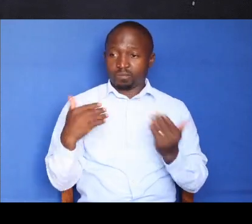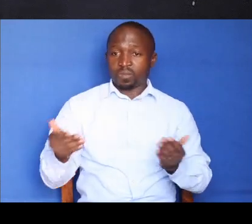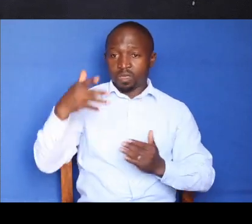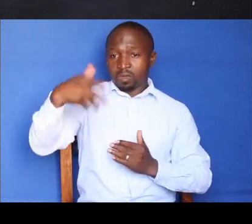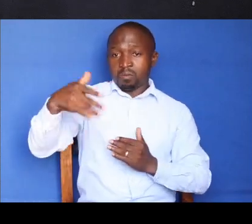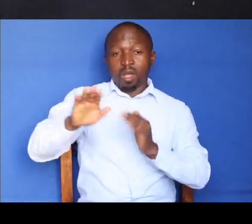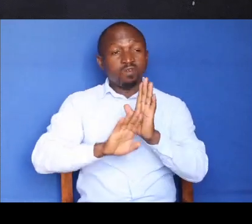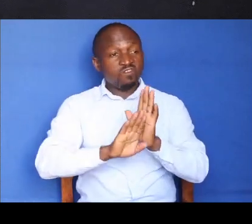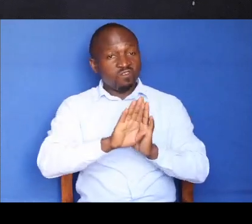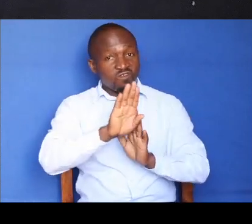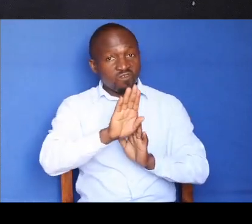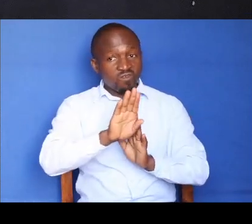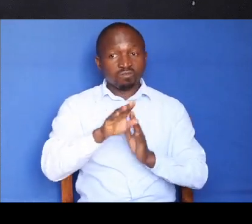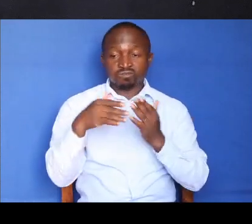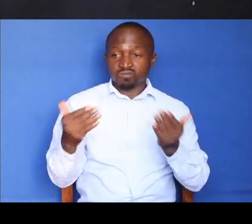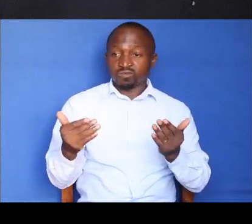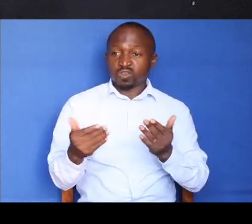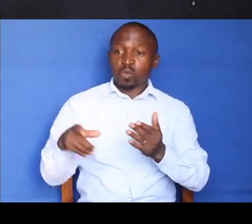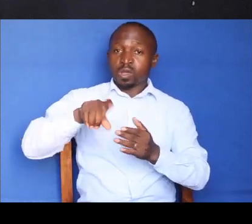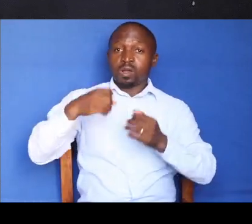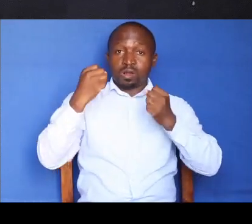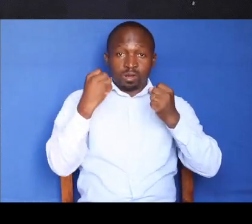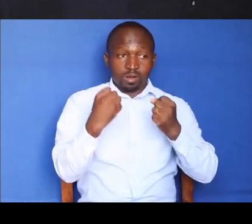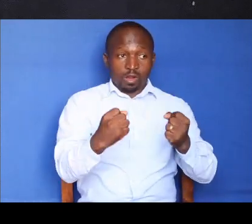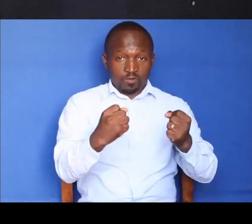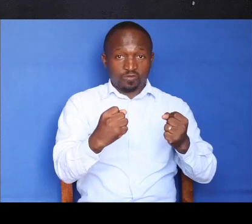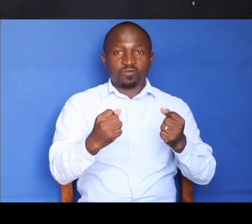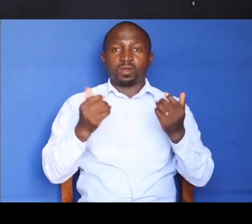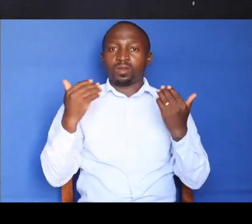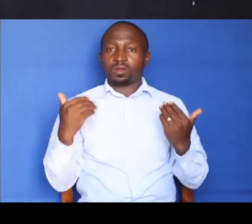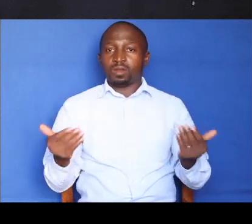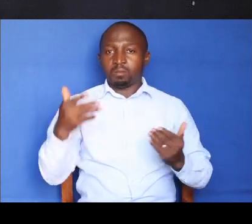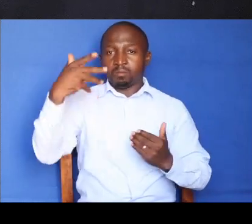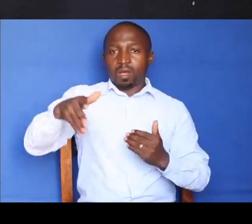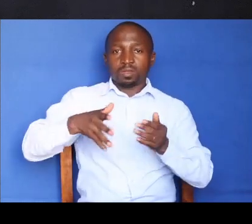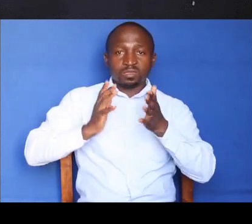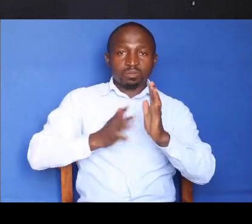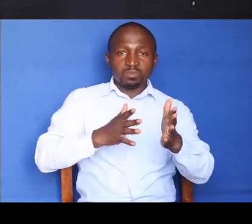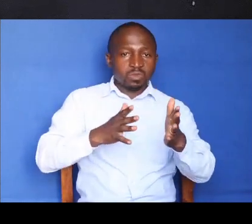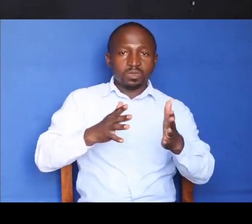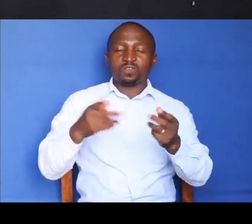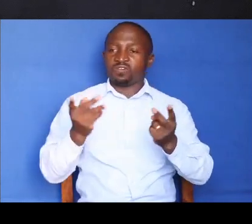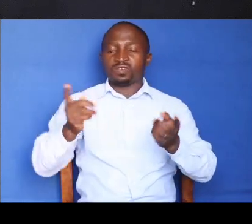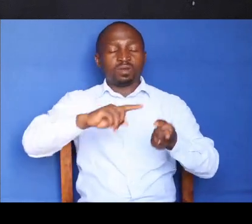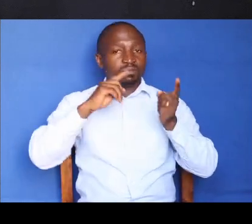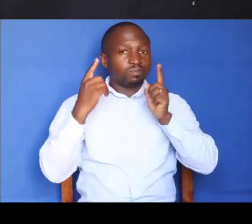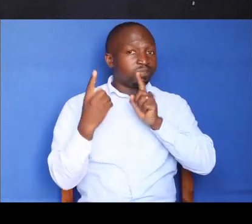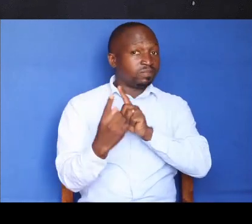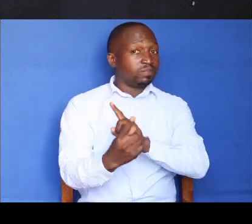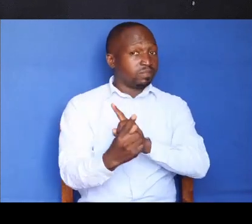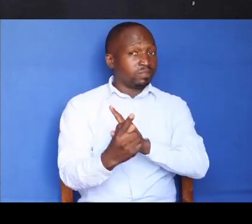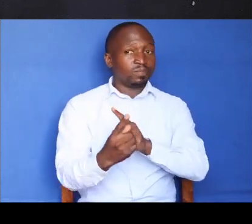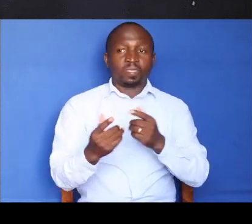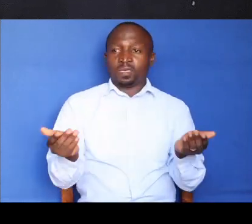of competence. Because of the competence, speed of water does not remain the same. Speed of water used to increase. As the